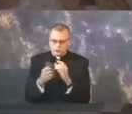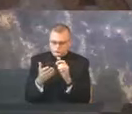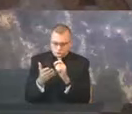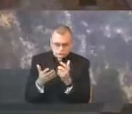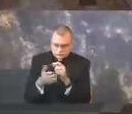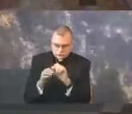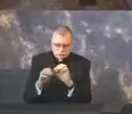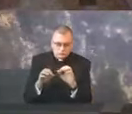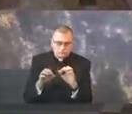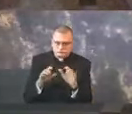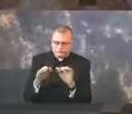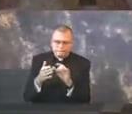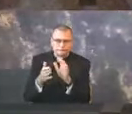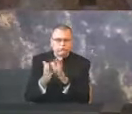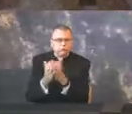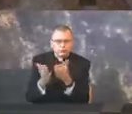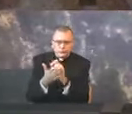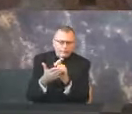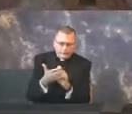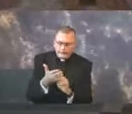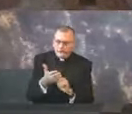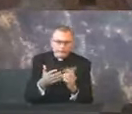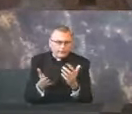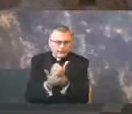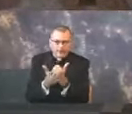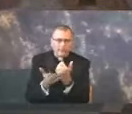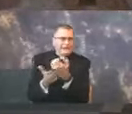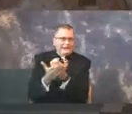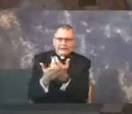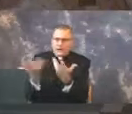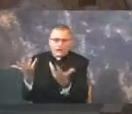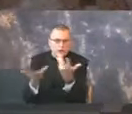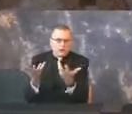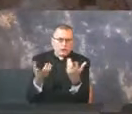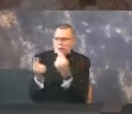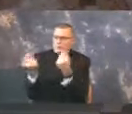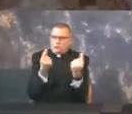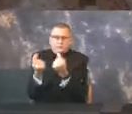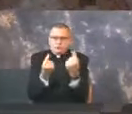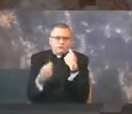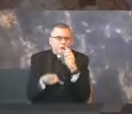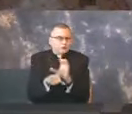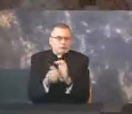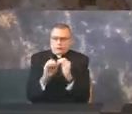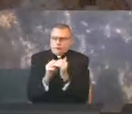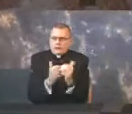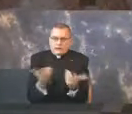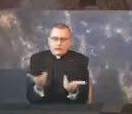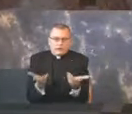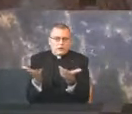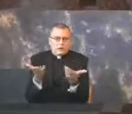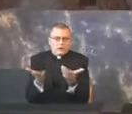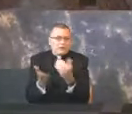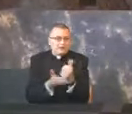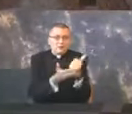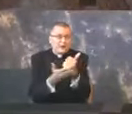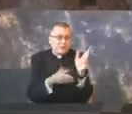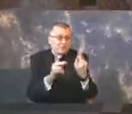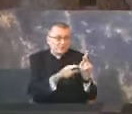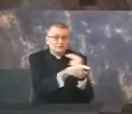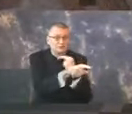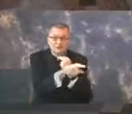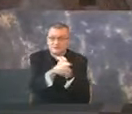meet in the parish while sharing the economic struggles that are so painful for families, the faithful, and society